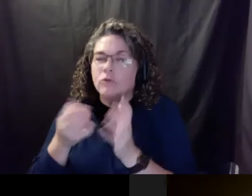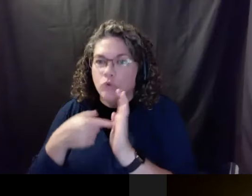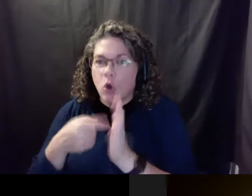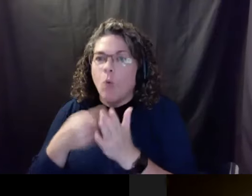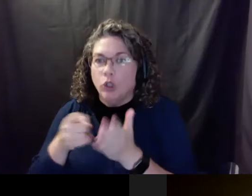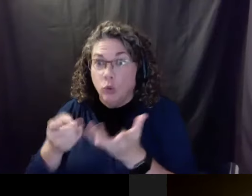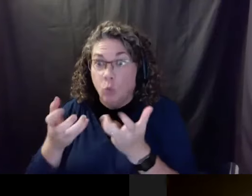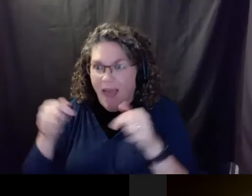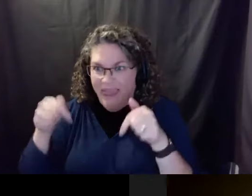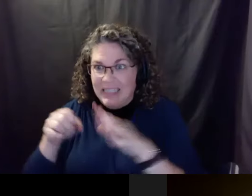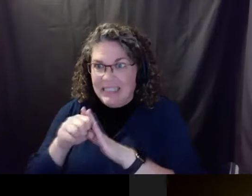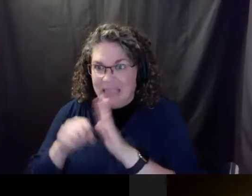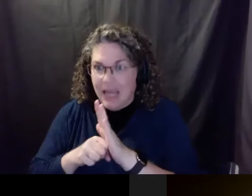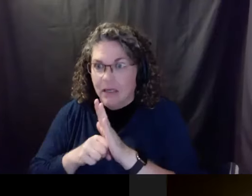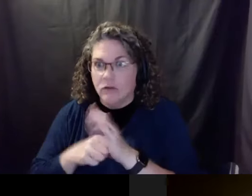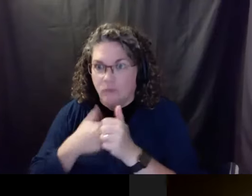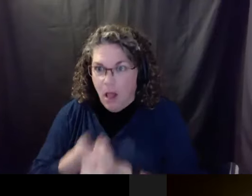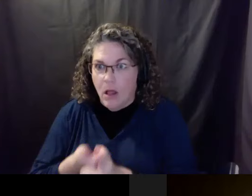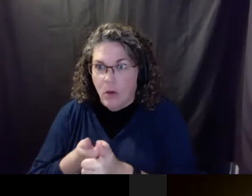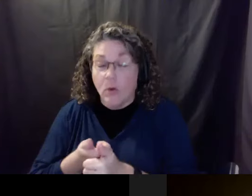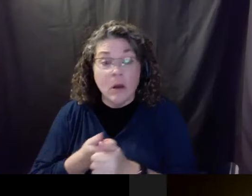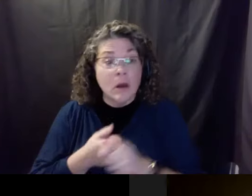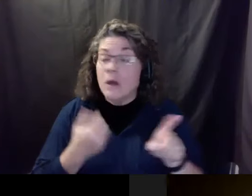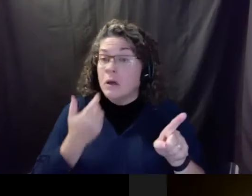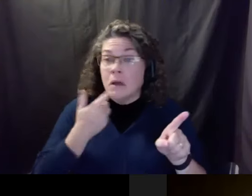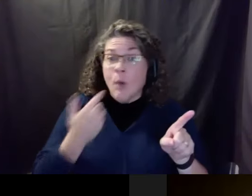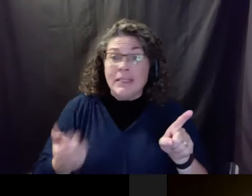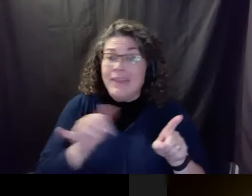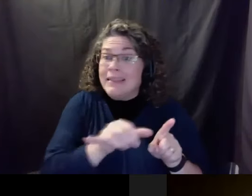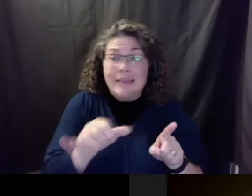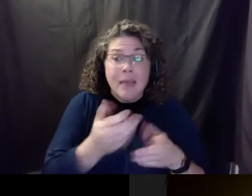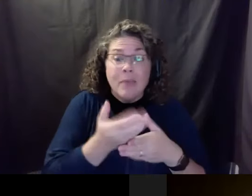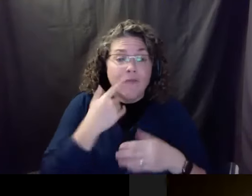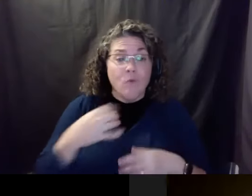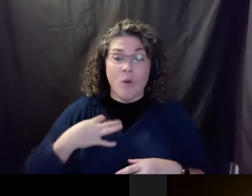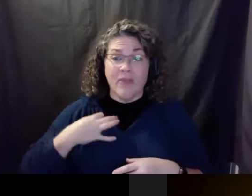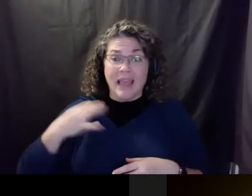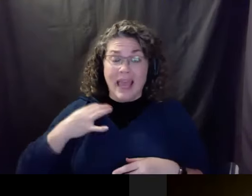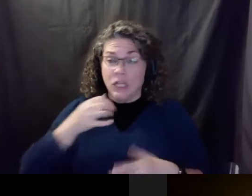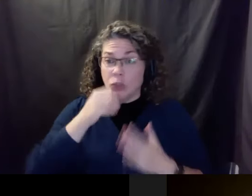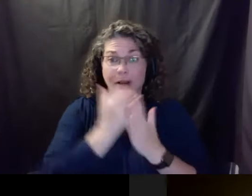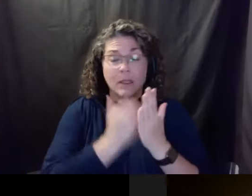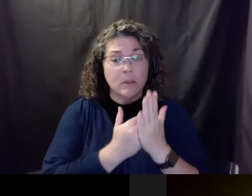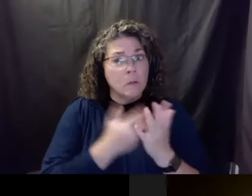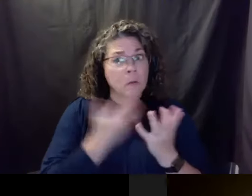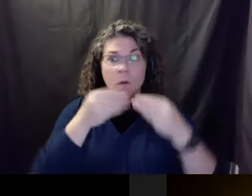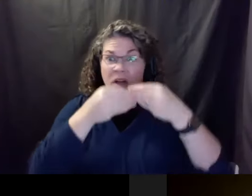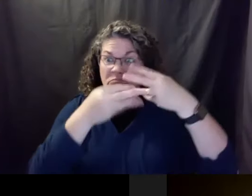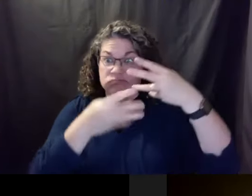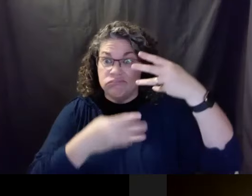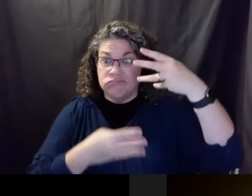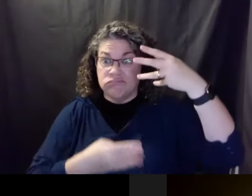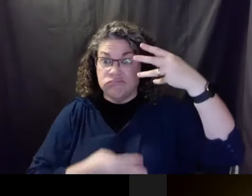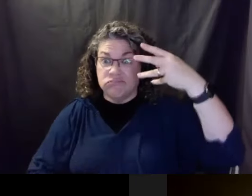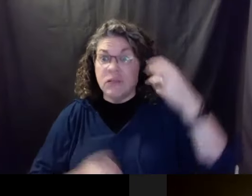And I'll also say that's the same thing for the candidates that are listed. We have a wealth of candidates that are on the